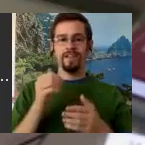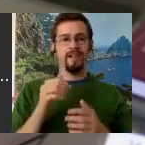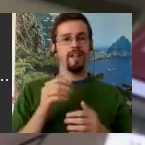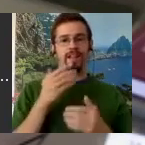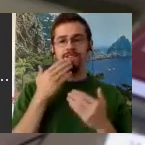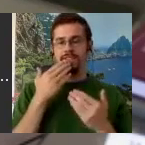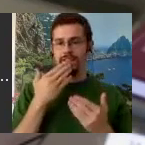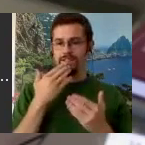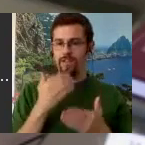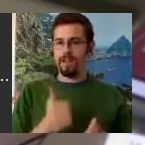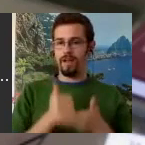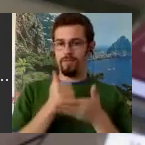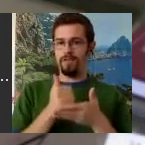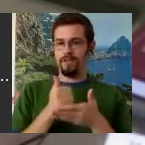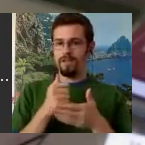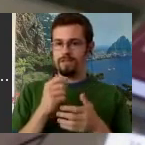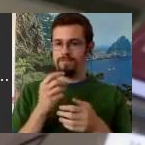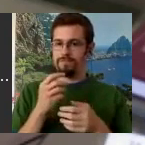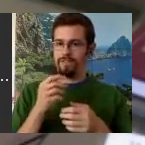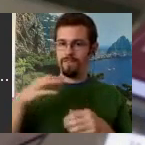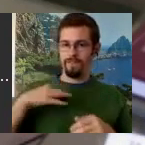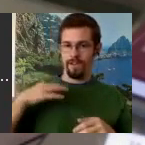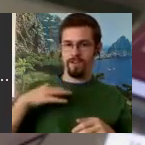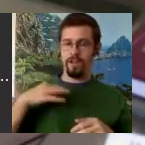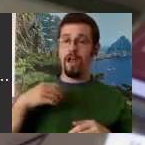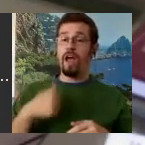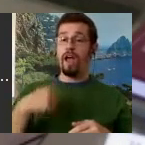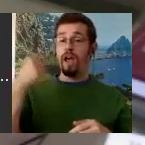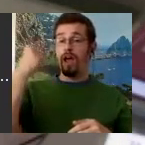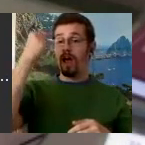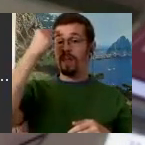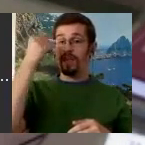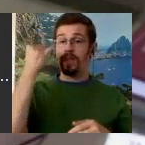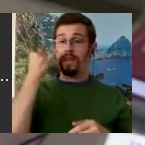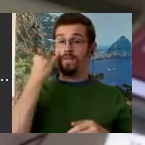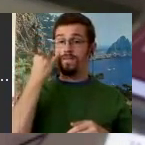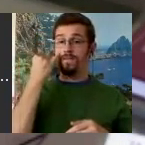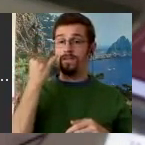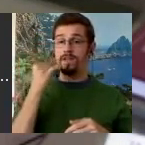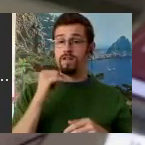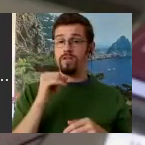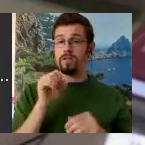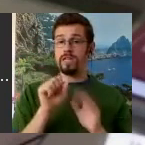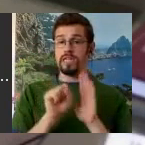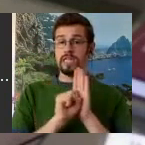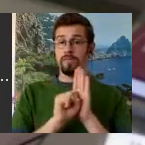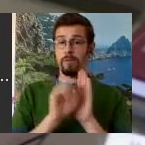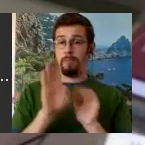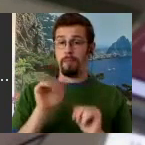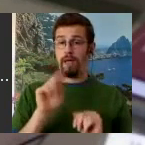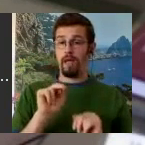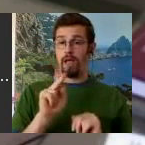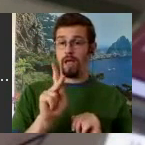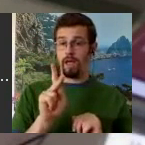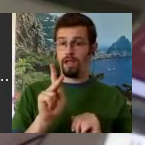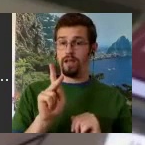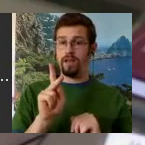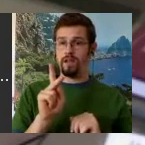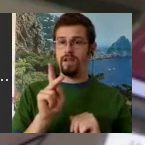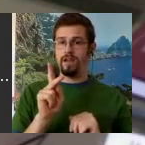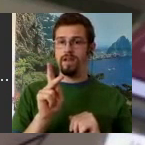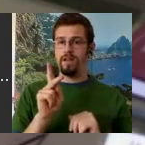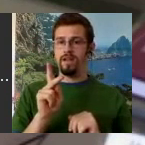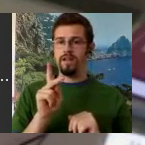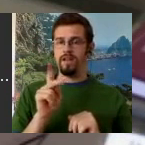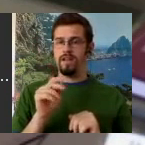well. And I think if we go to Symbol Bank, remember that old website of mine, I have